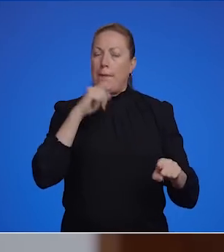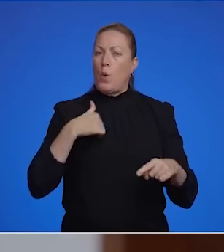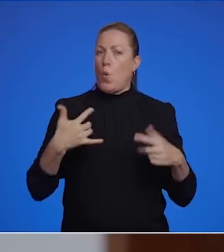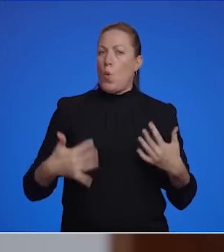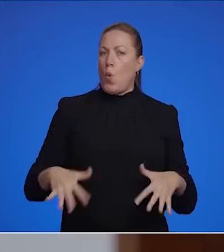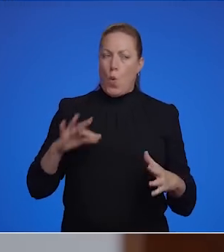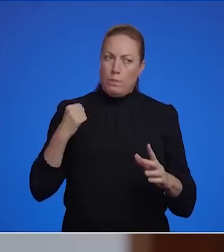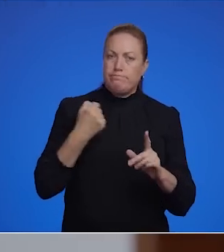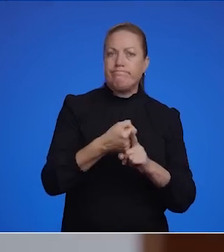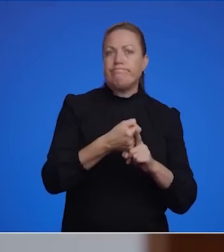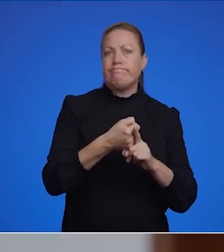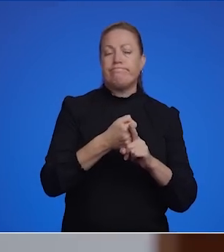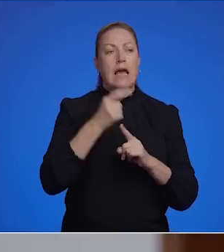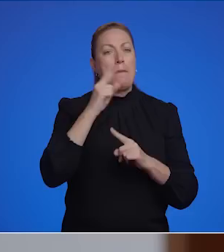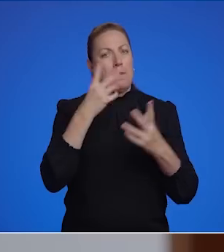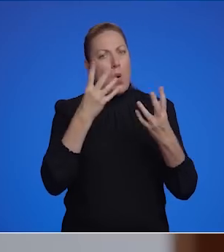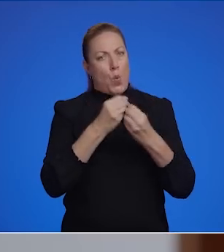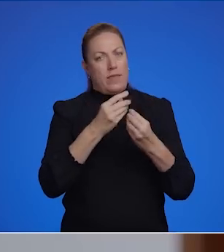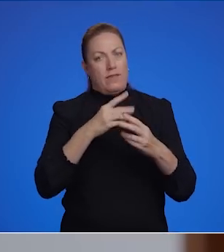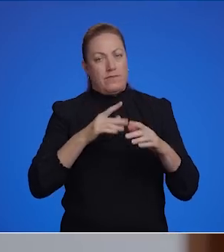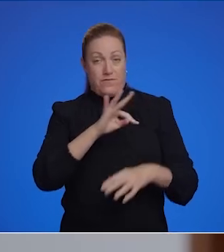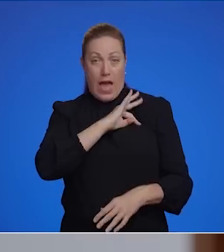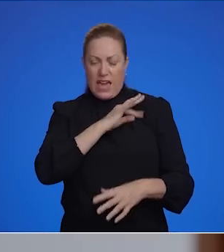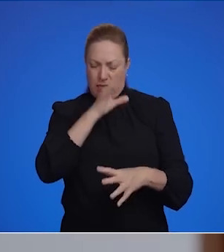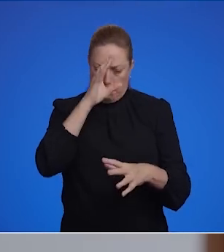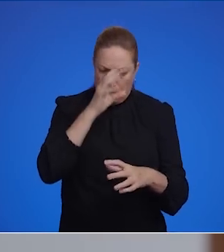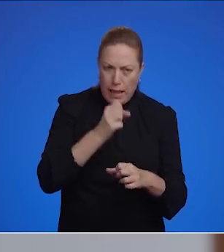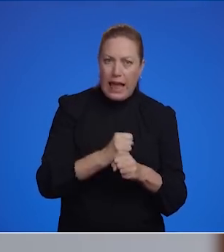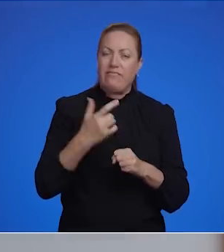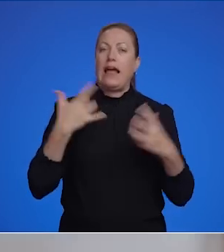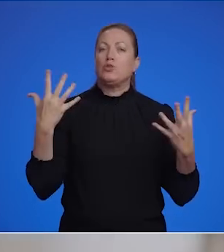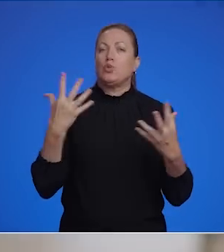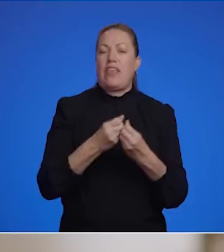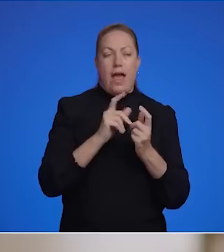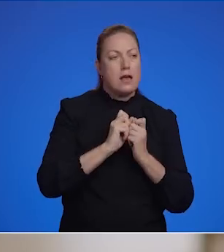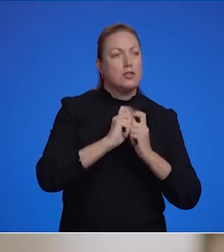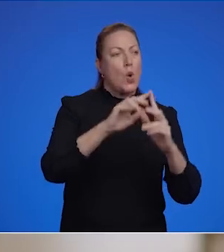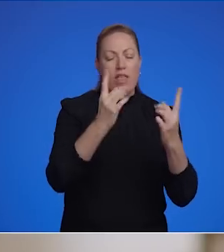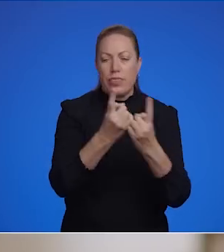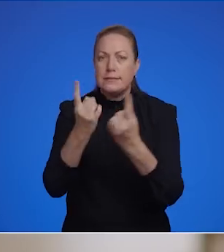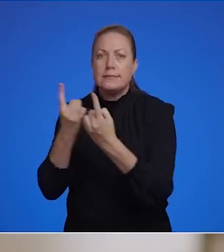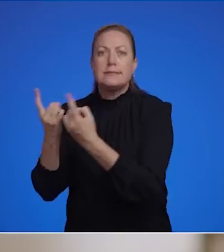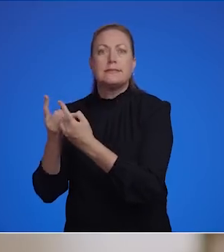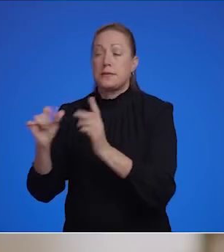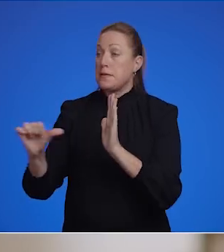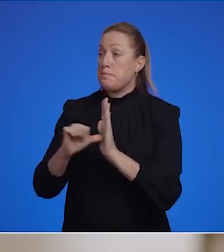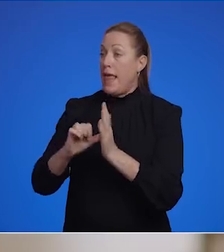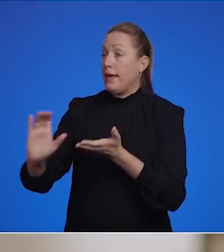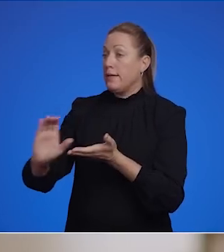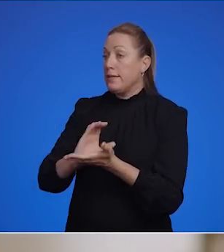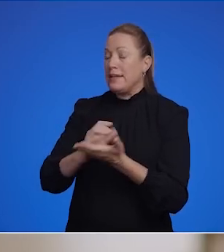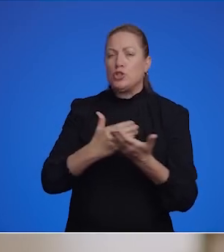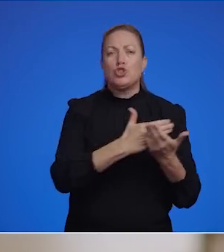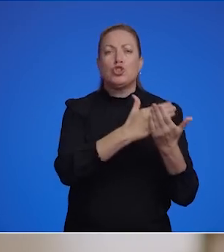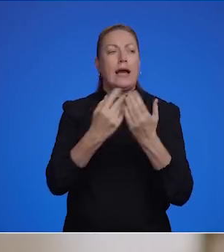on everyone. The faithful all lived together and owned everything in common. They sold their goods and possessions and shared